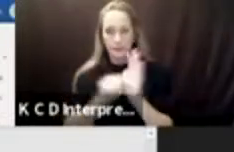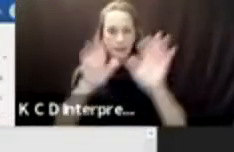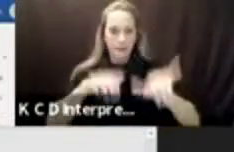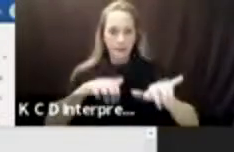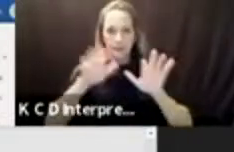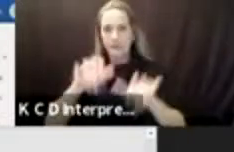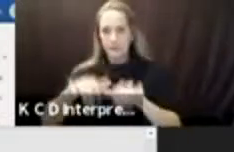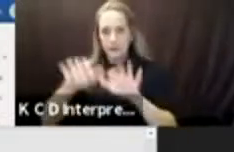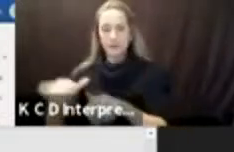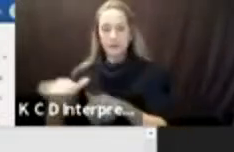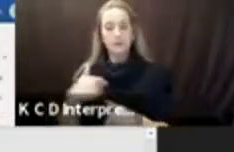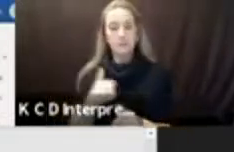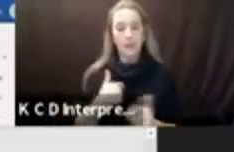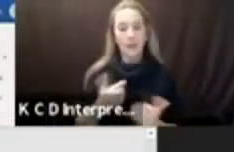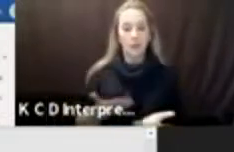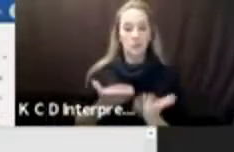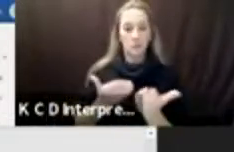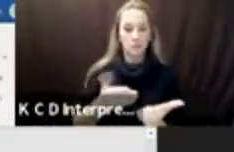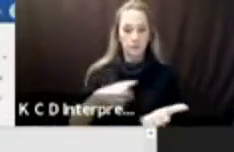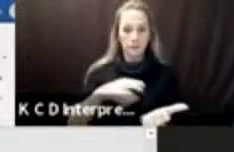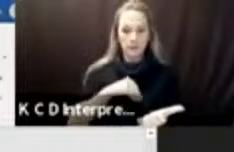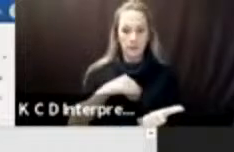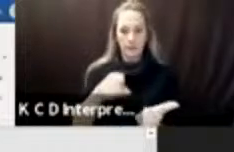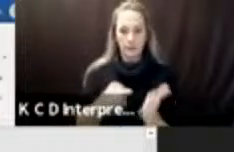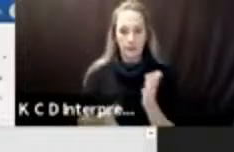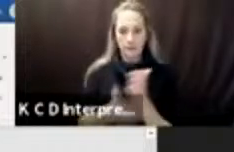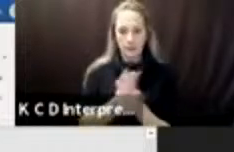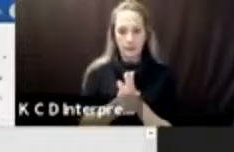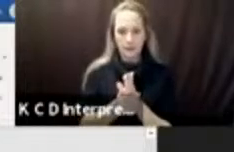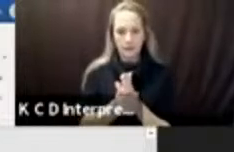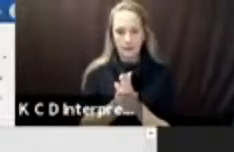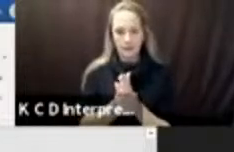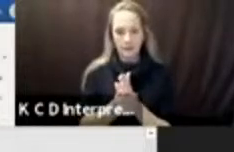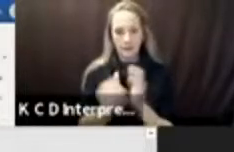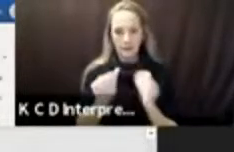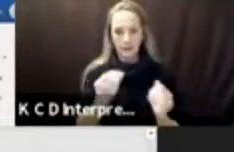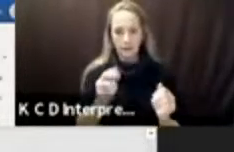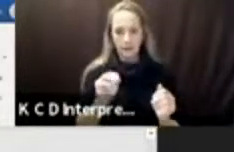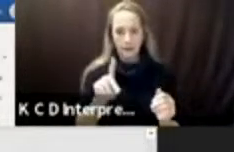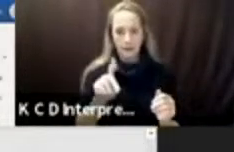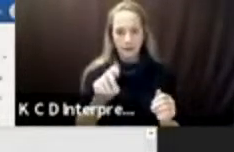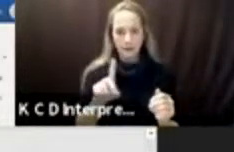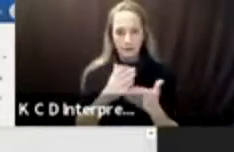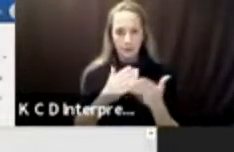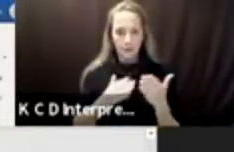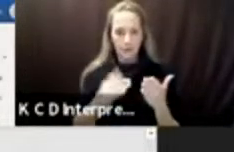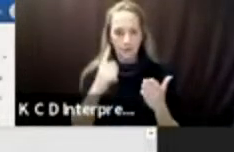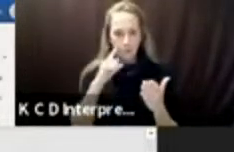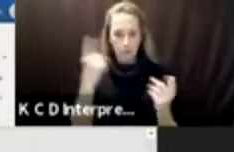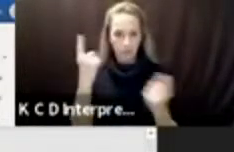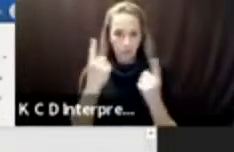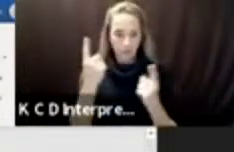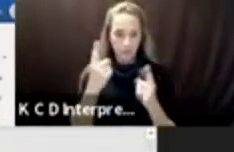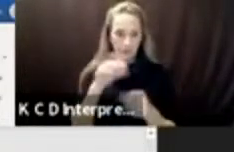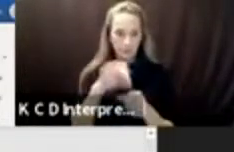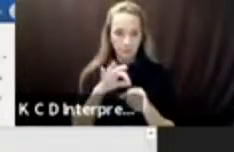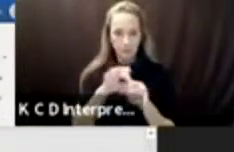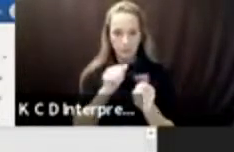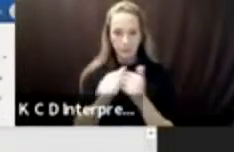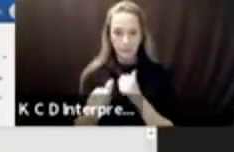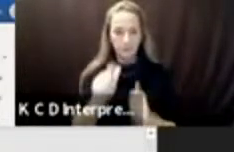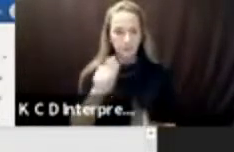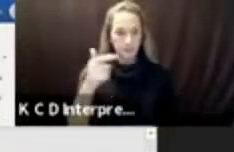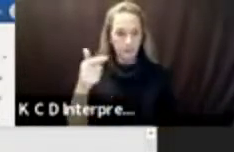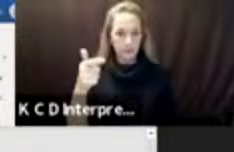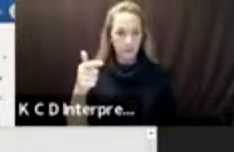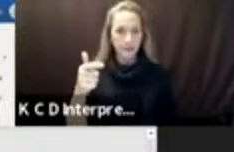I will move that we accept the amended version of this for consideration for passage. A second. We have a